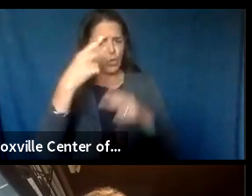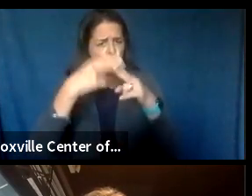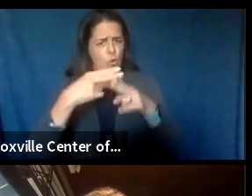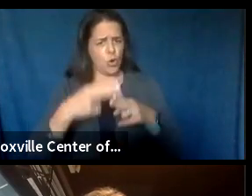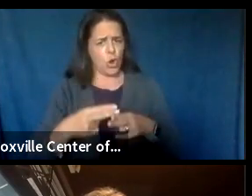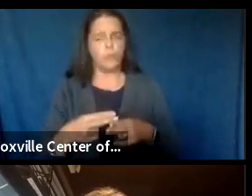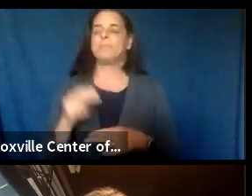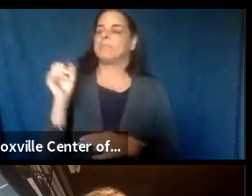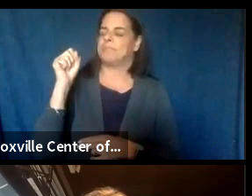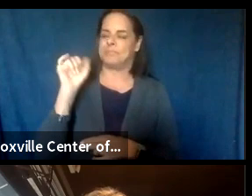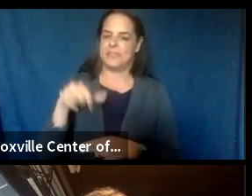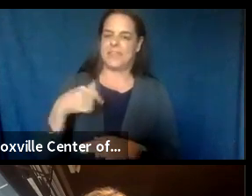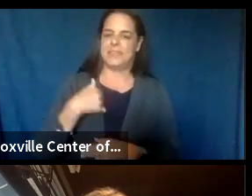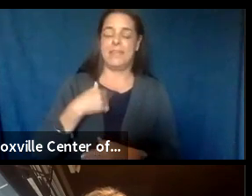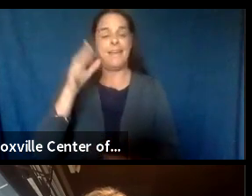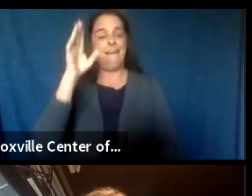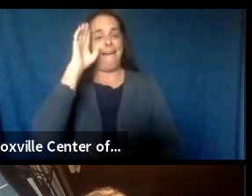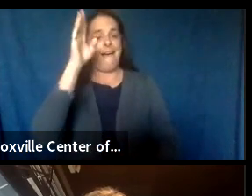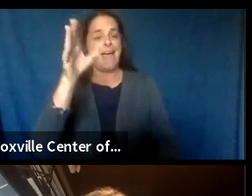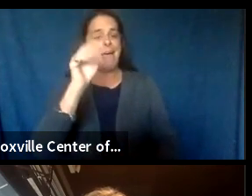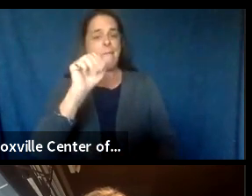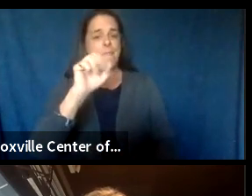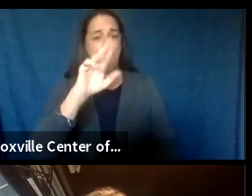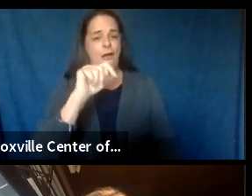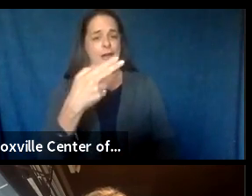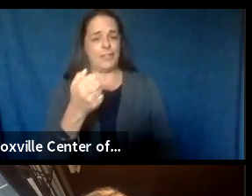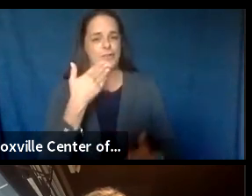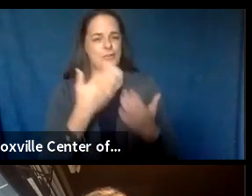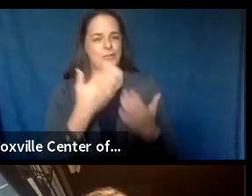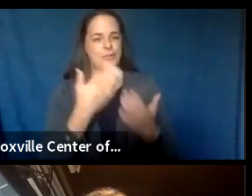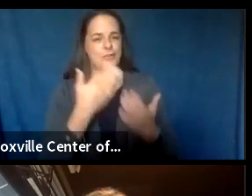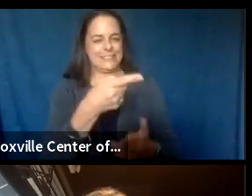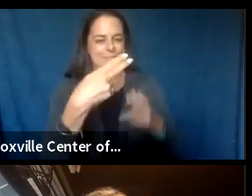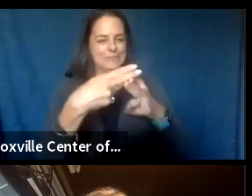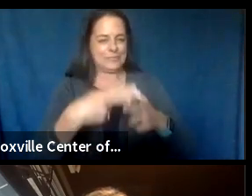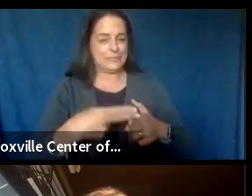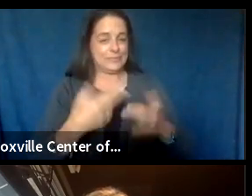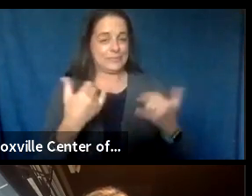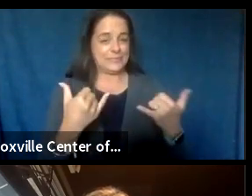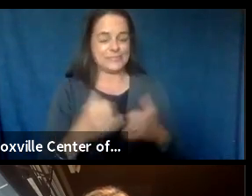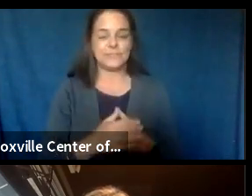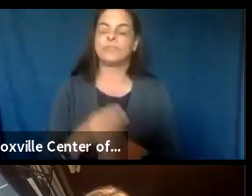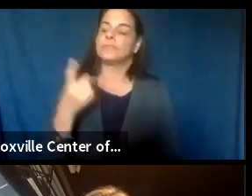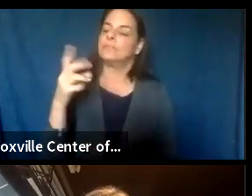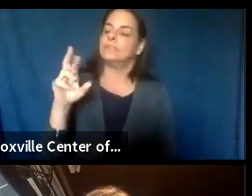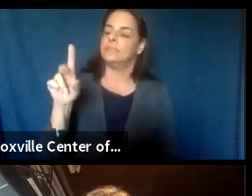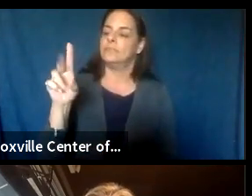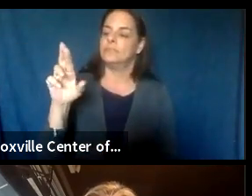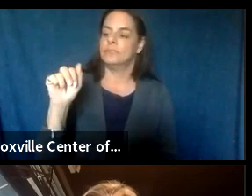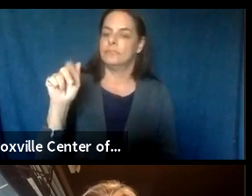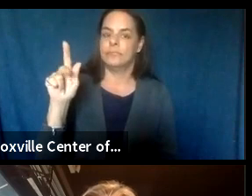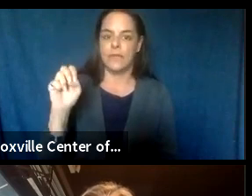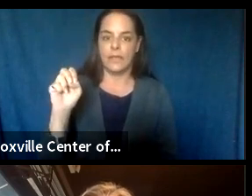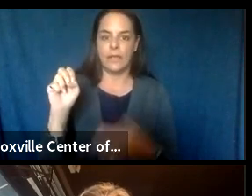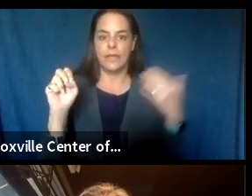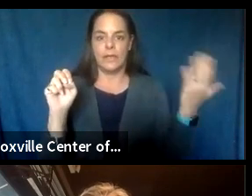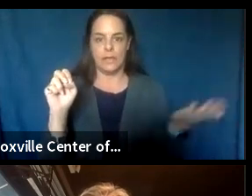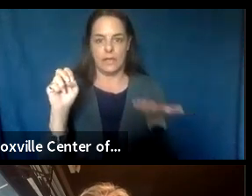That would be me. Martha, good to see you. Okay, roll call time. So, Dr. Drake.